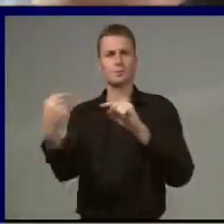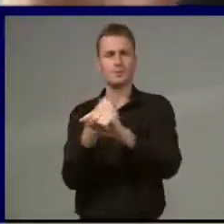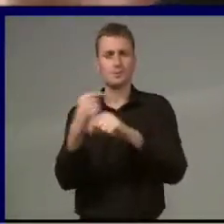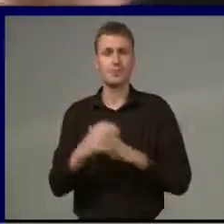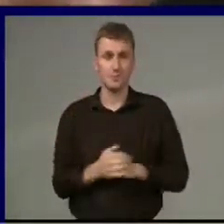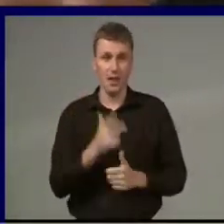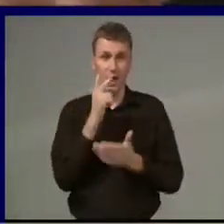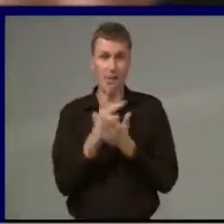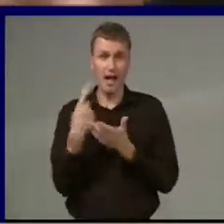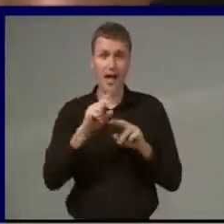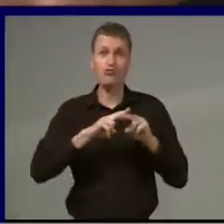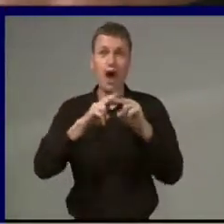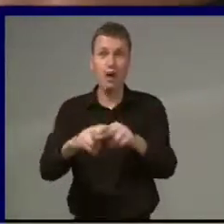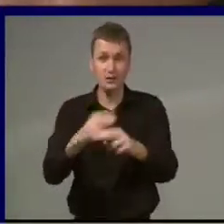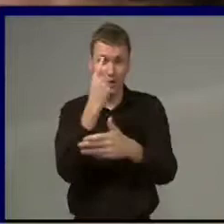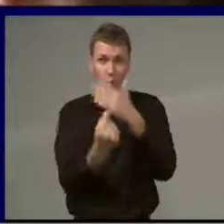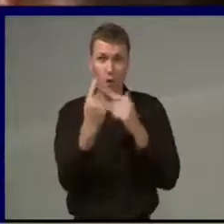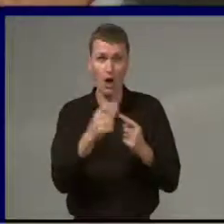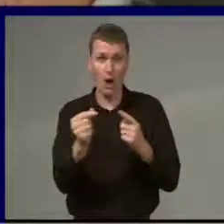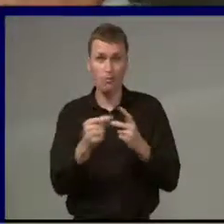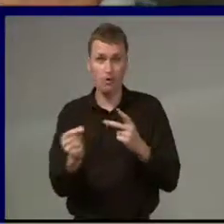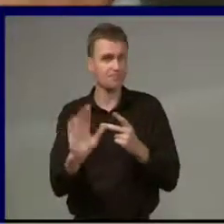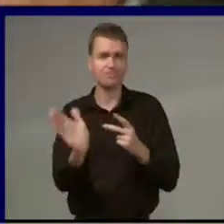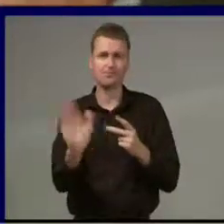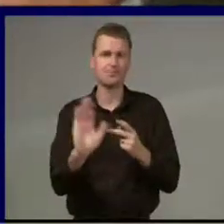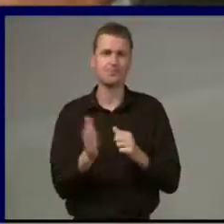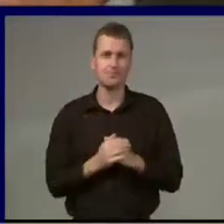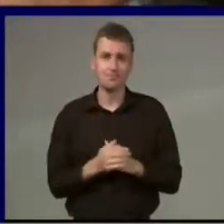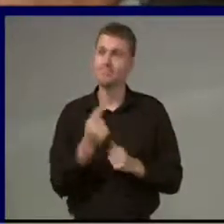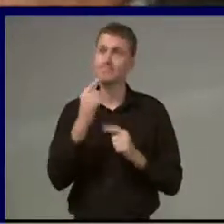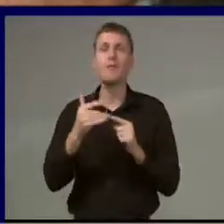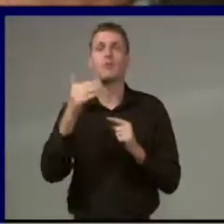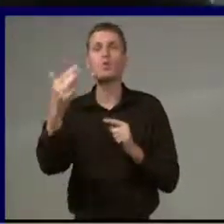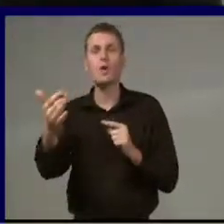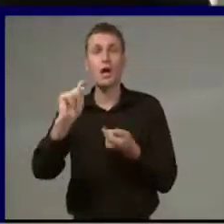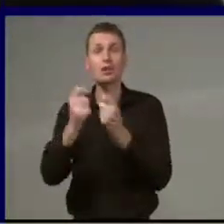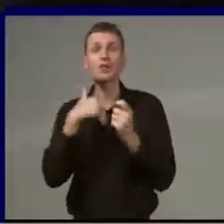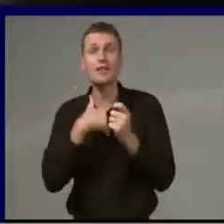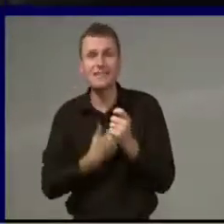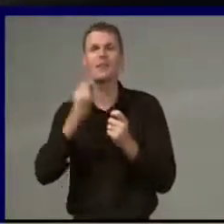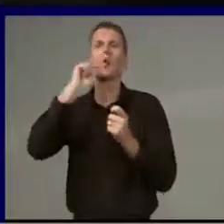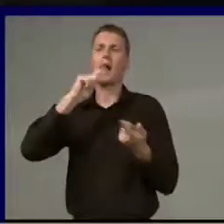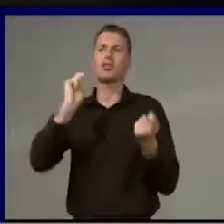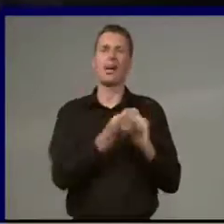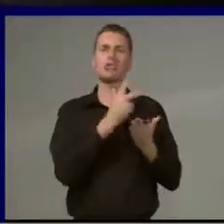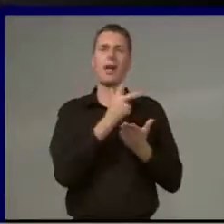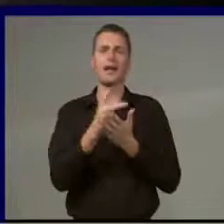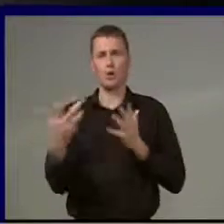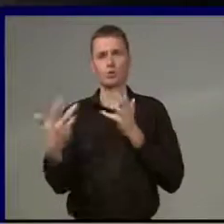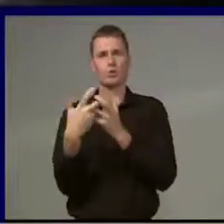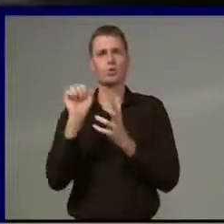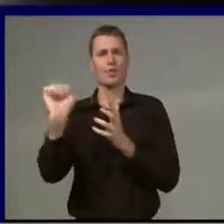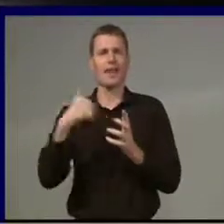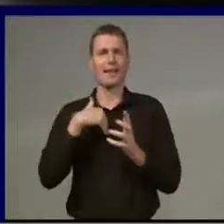the only option on the cards. Mr Meats says as needs change, so will alternative parking. We've got a plan